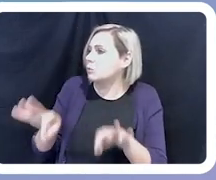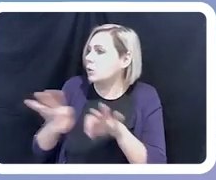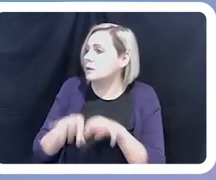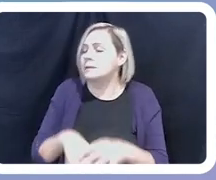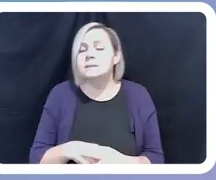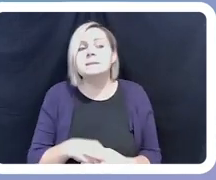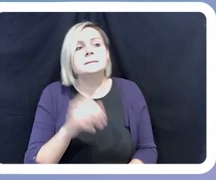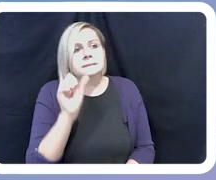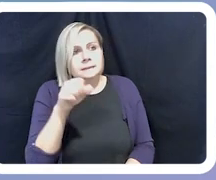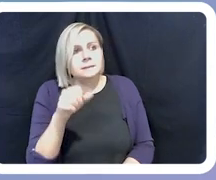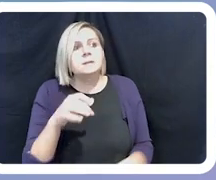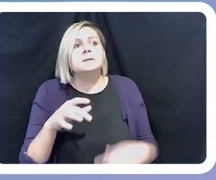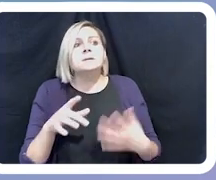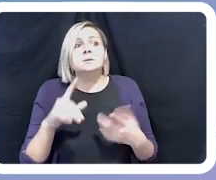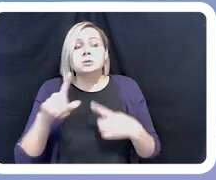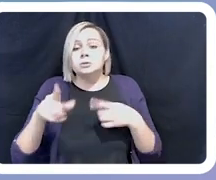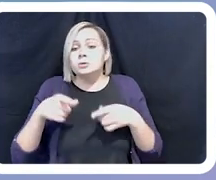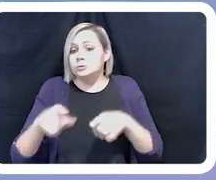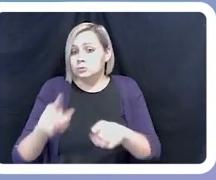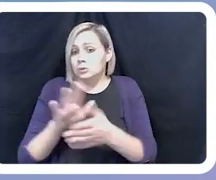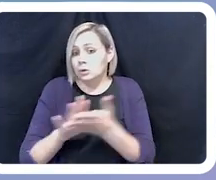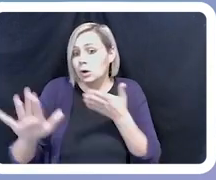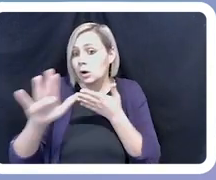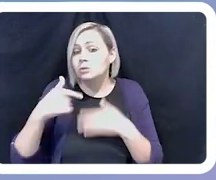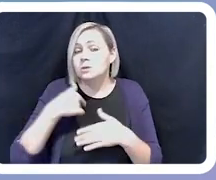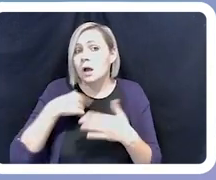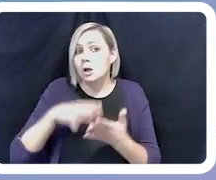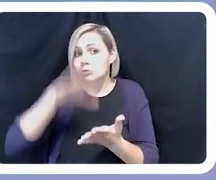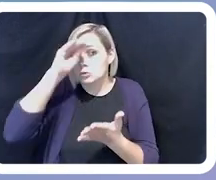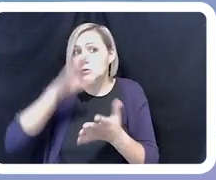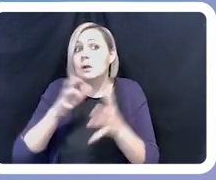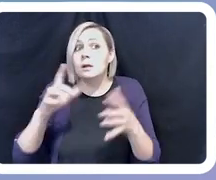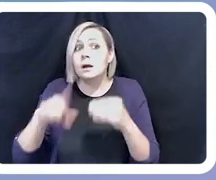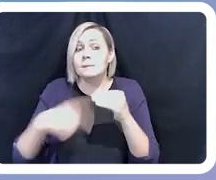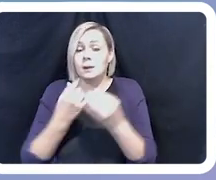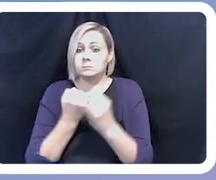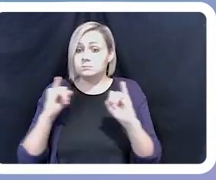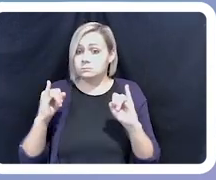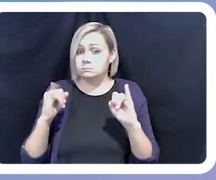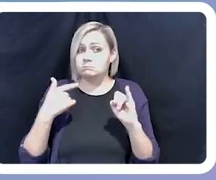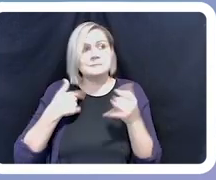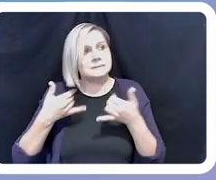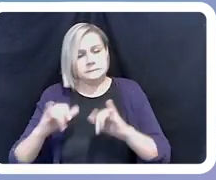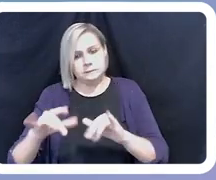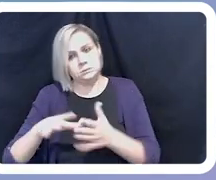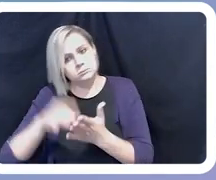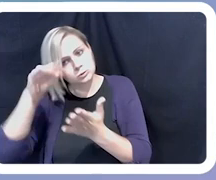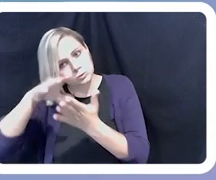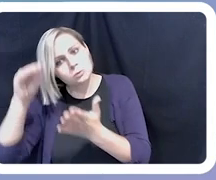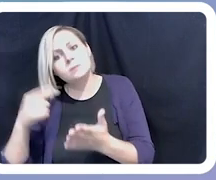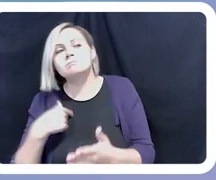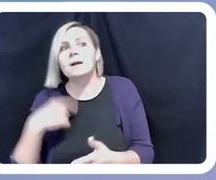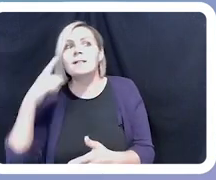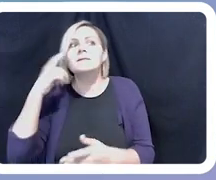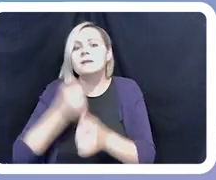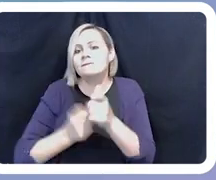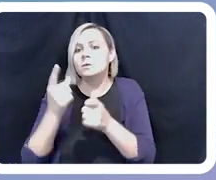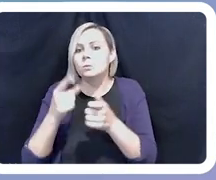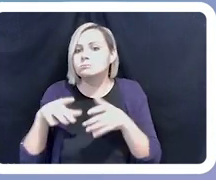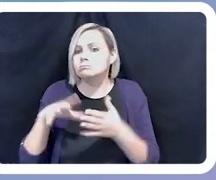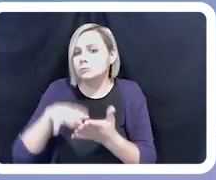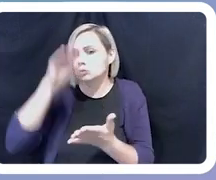college, I learned a lot to be independent. I'm still learning, obviously. I bet everybody's learning